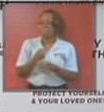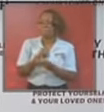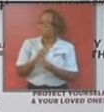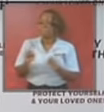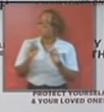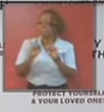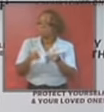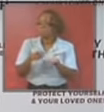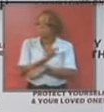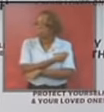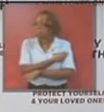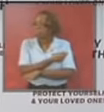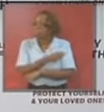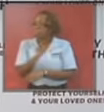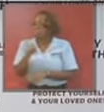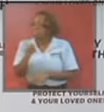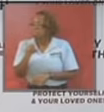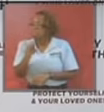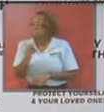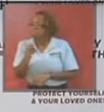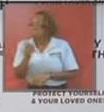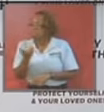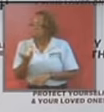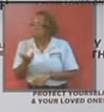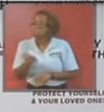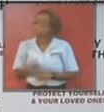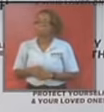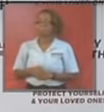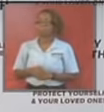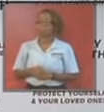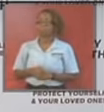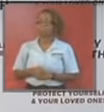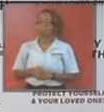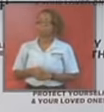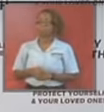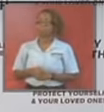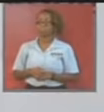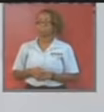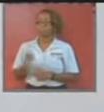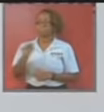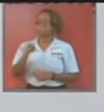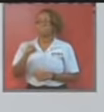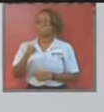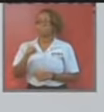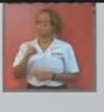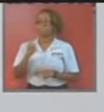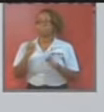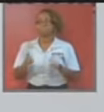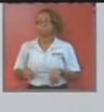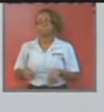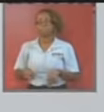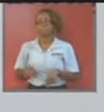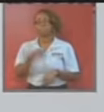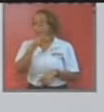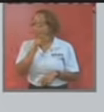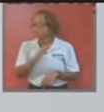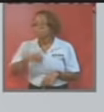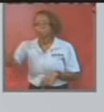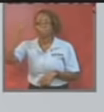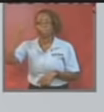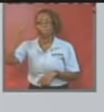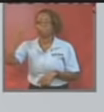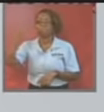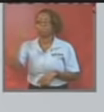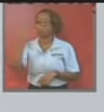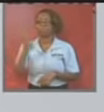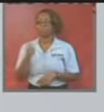Yes, so again, the elderly, persons over 60, form part of our target group. And of course, 80 is, again, we have seen